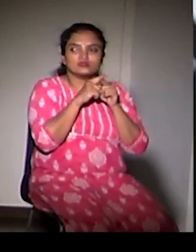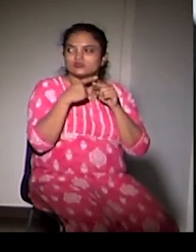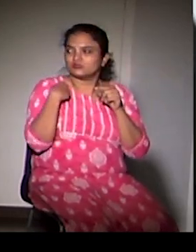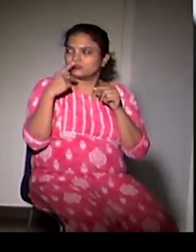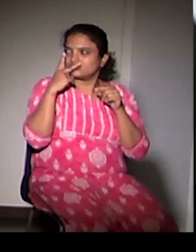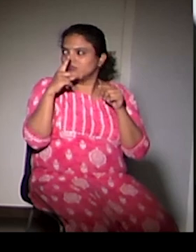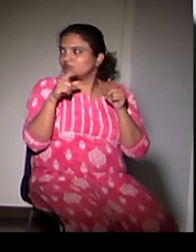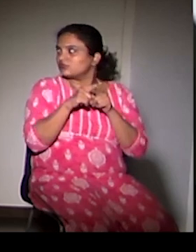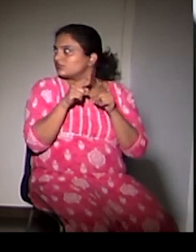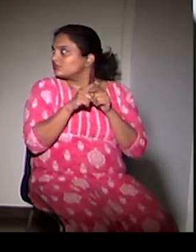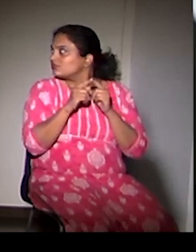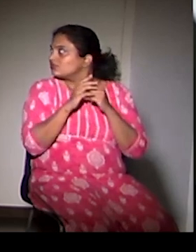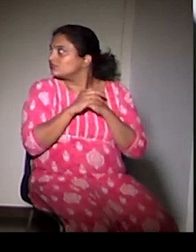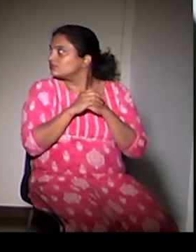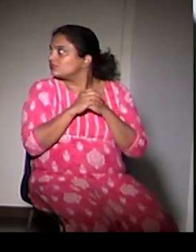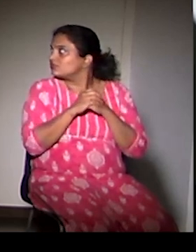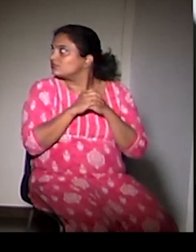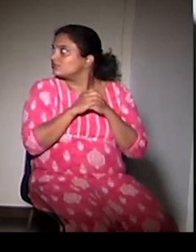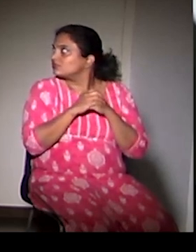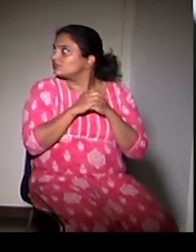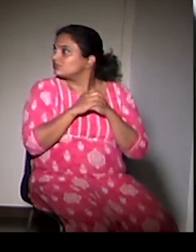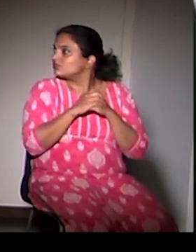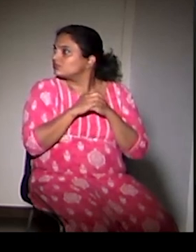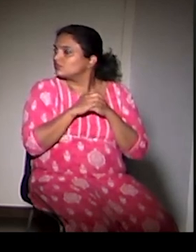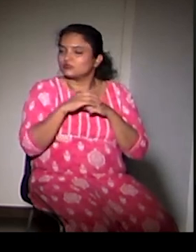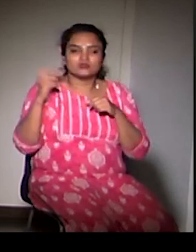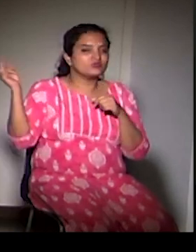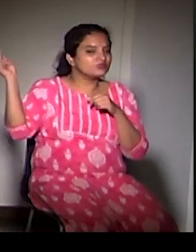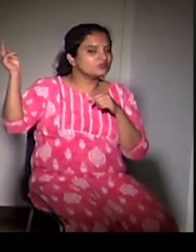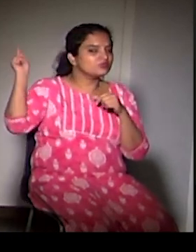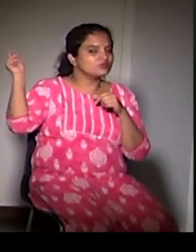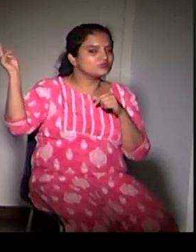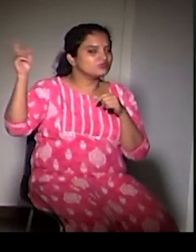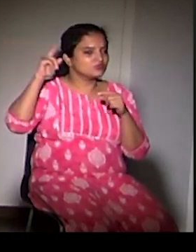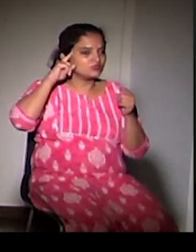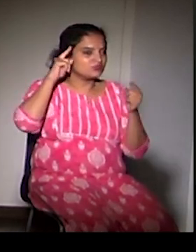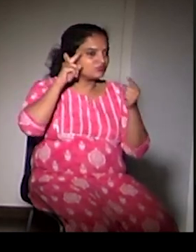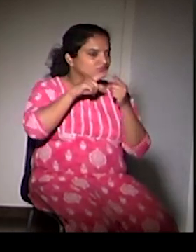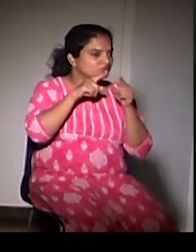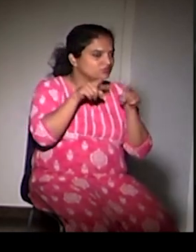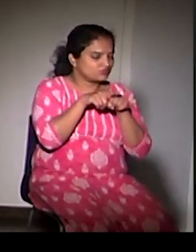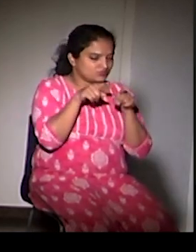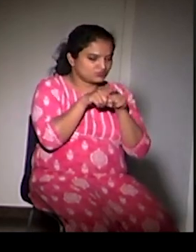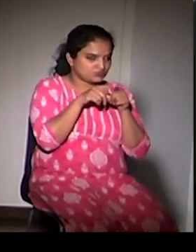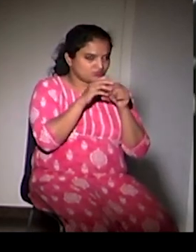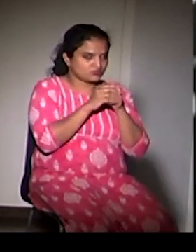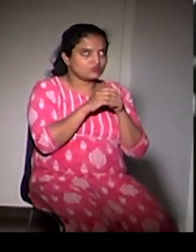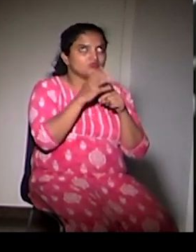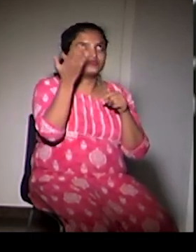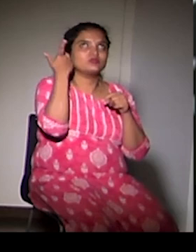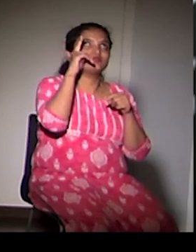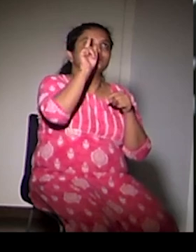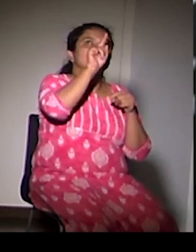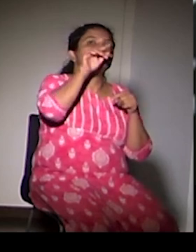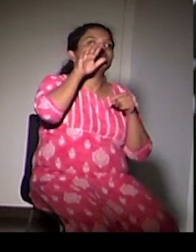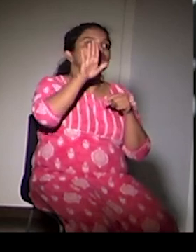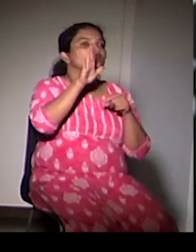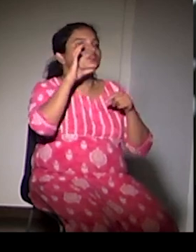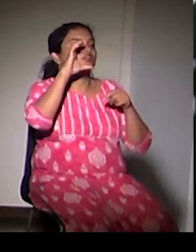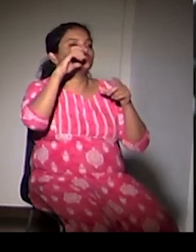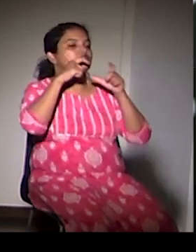in Gur, in fact. And they both date from around the end of the 15th century.